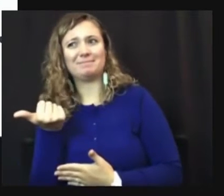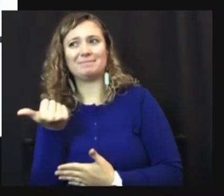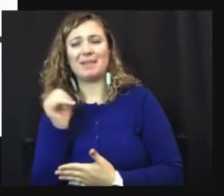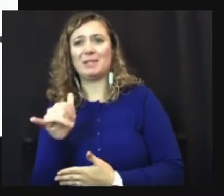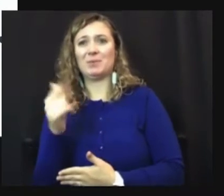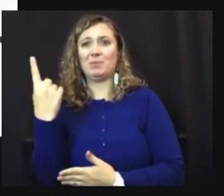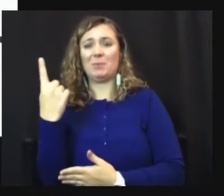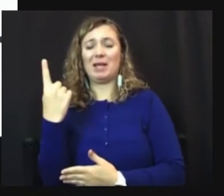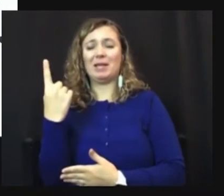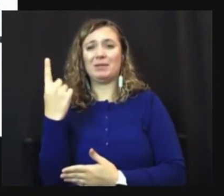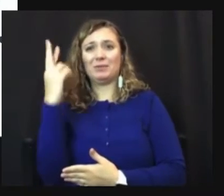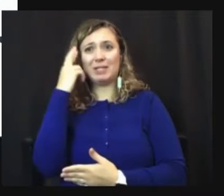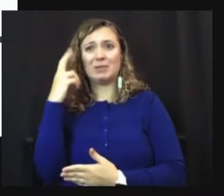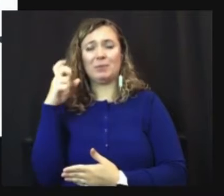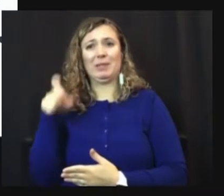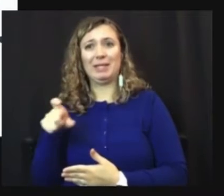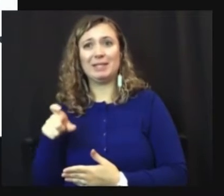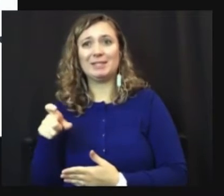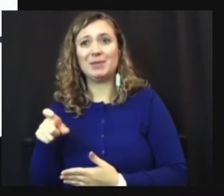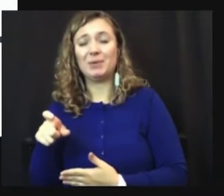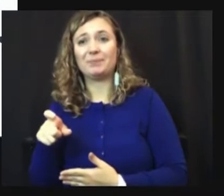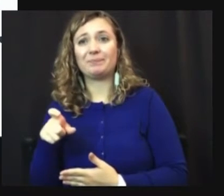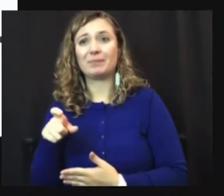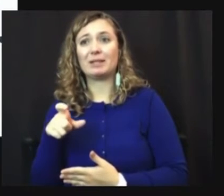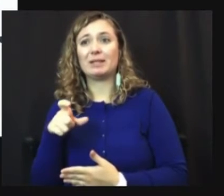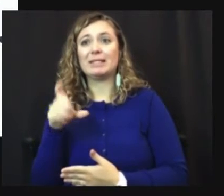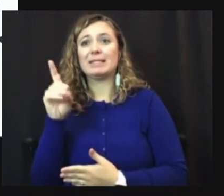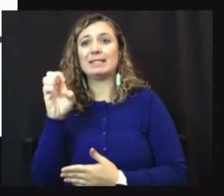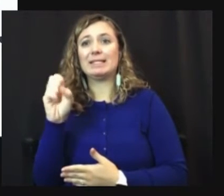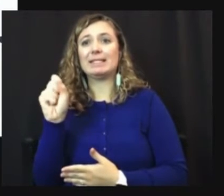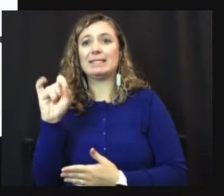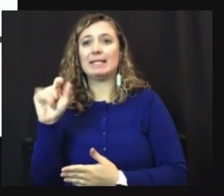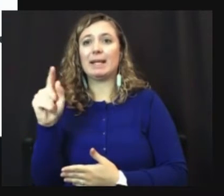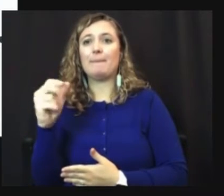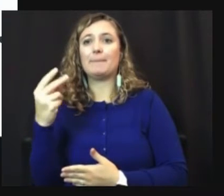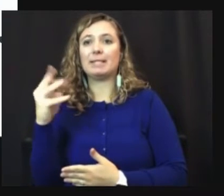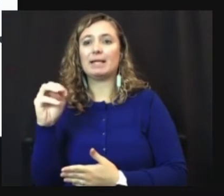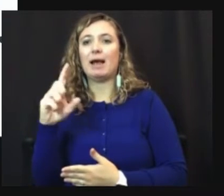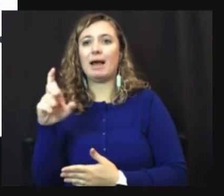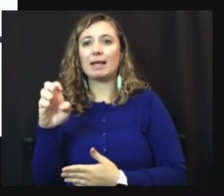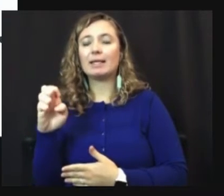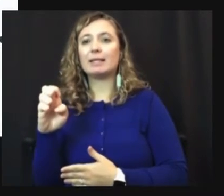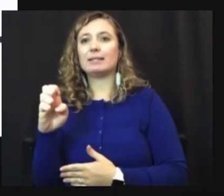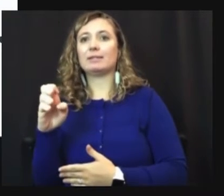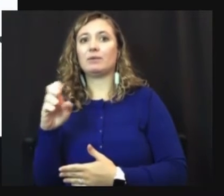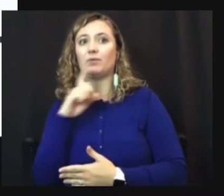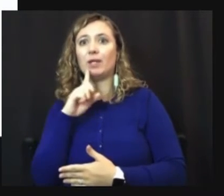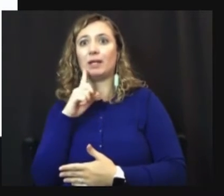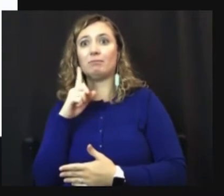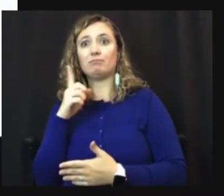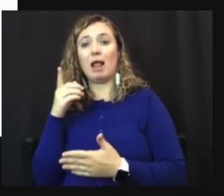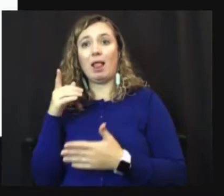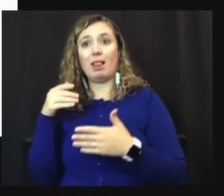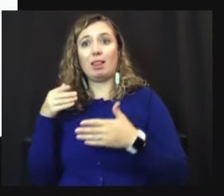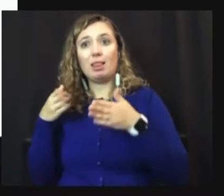so important to destigmatize stimming and give us access to that self-regulation.